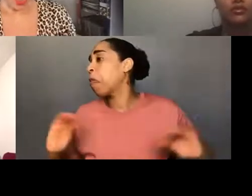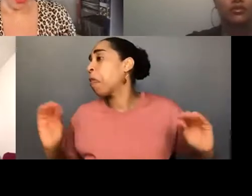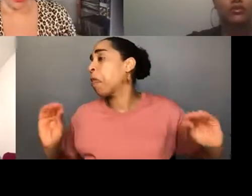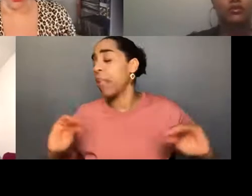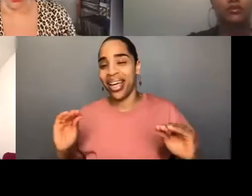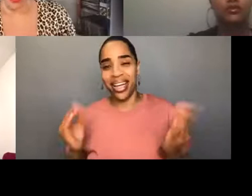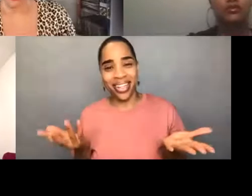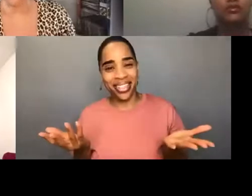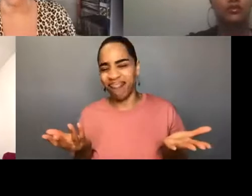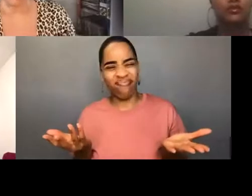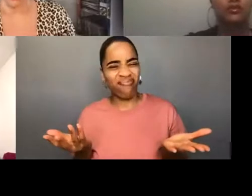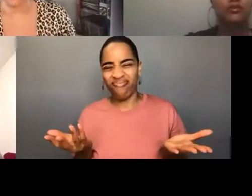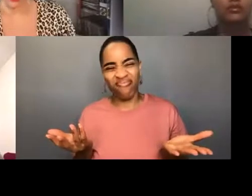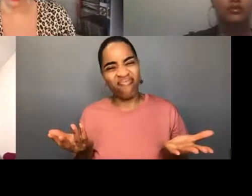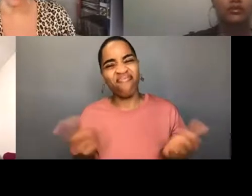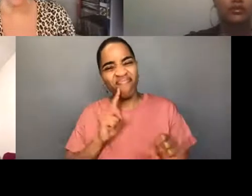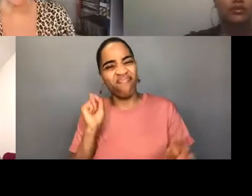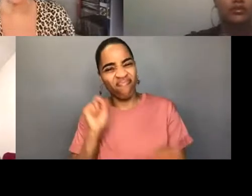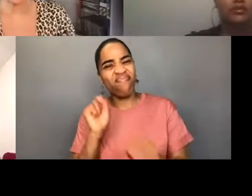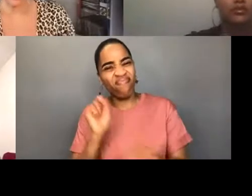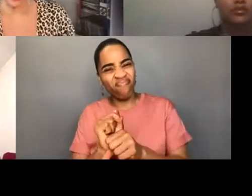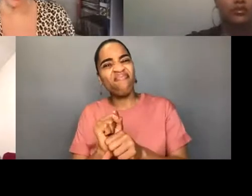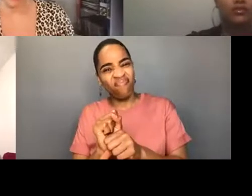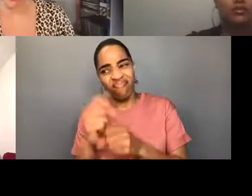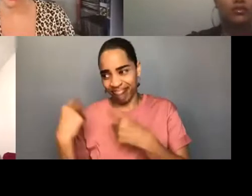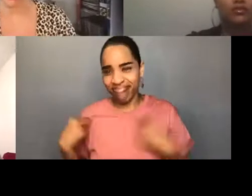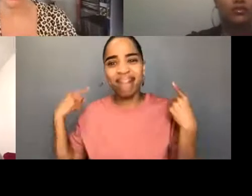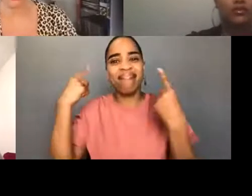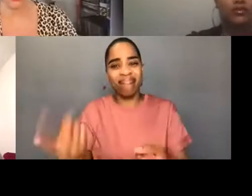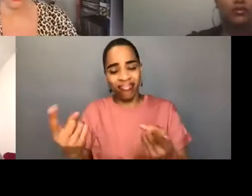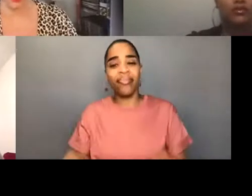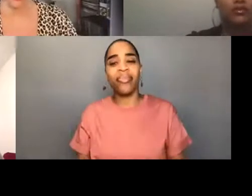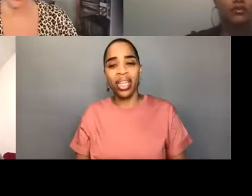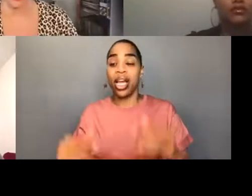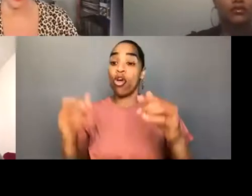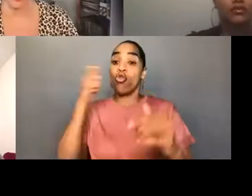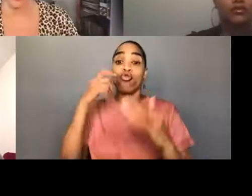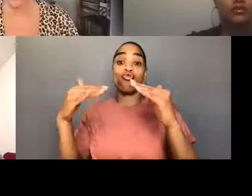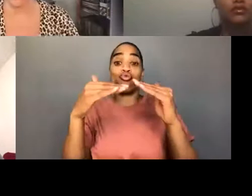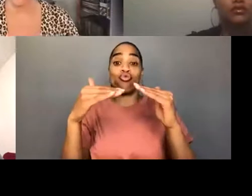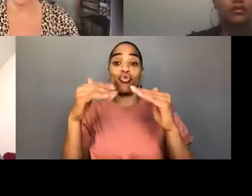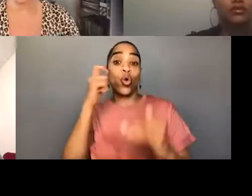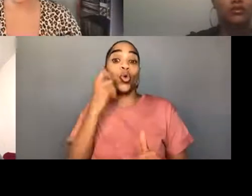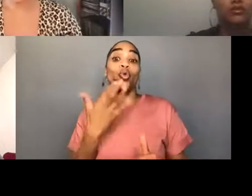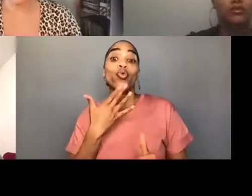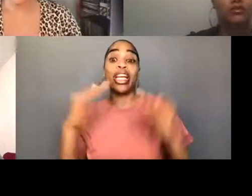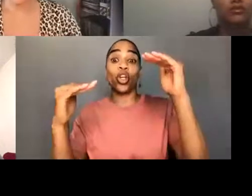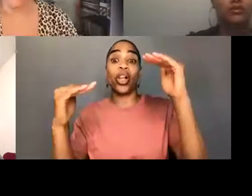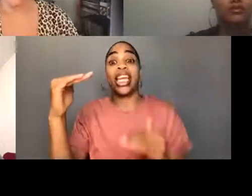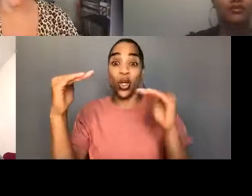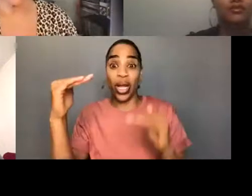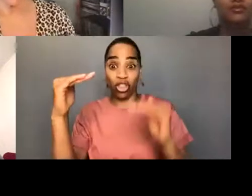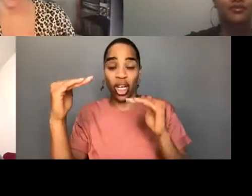you could also treat racial inequality as an investigative beat. So I'm gonna get to your question.